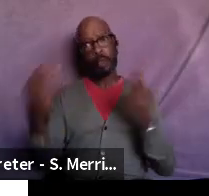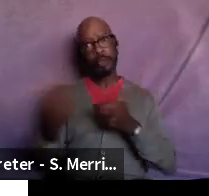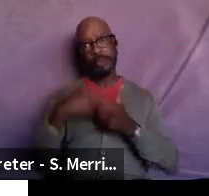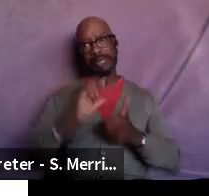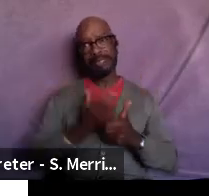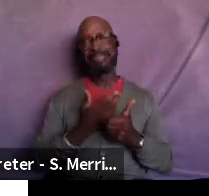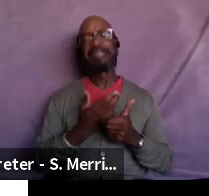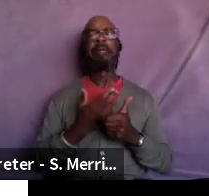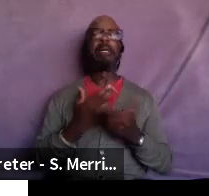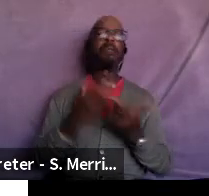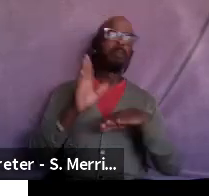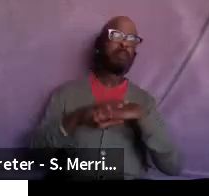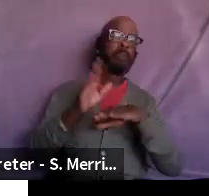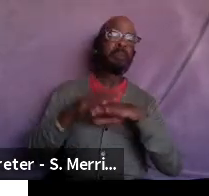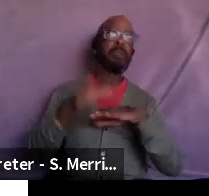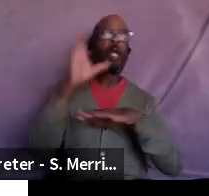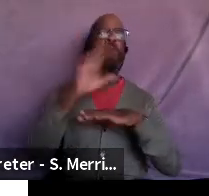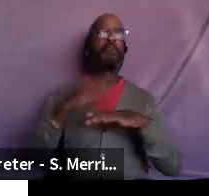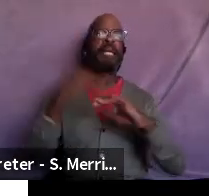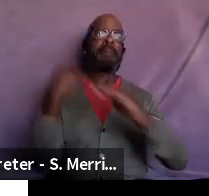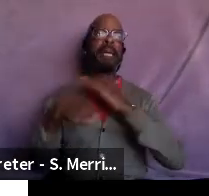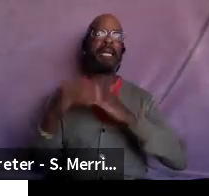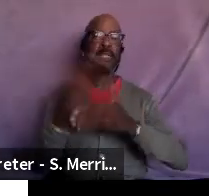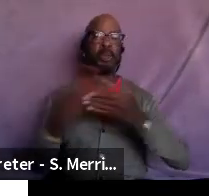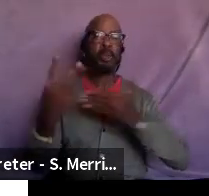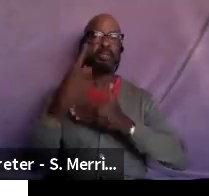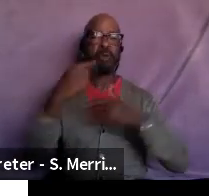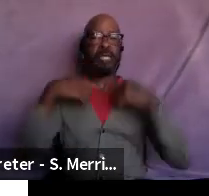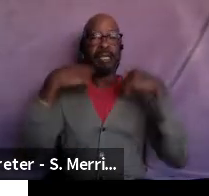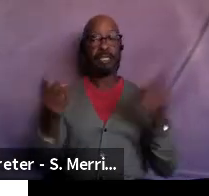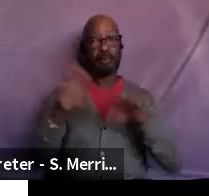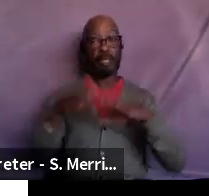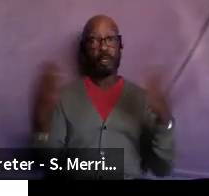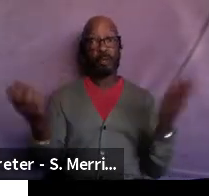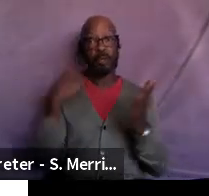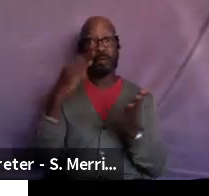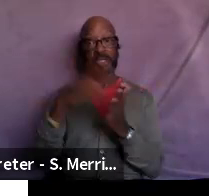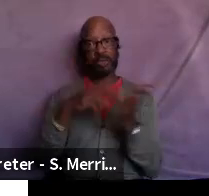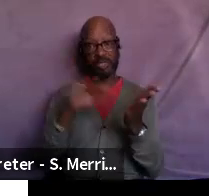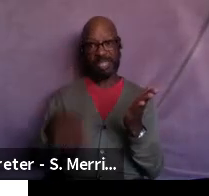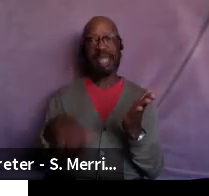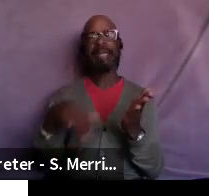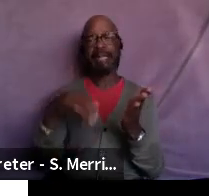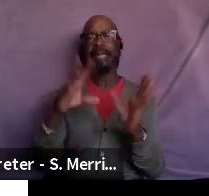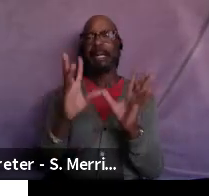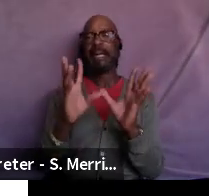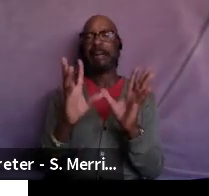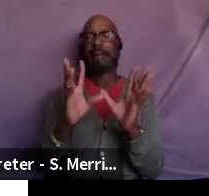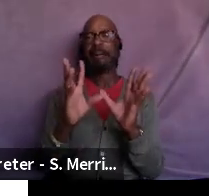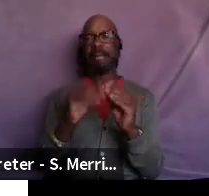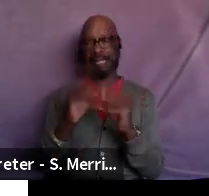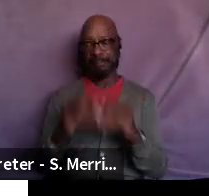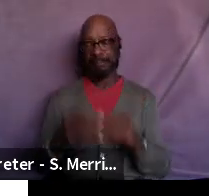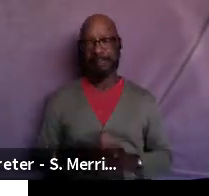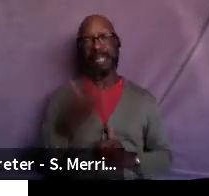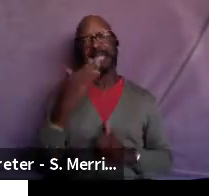weeks ahead of that one for the announcement of the opening of registration. All right, thank you once again to Alicia